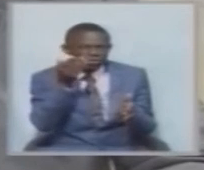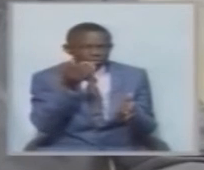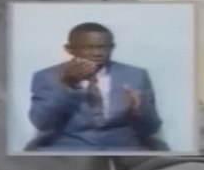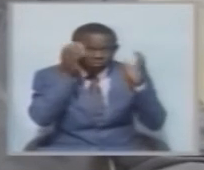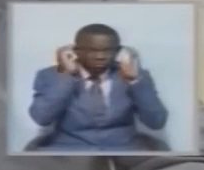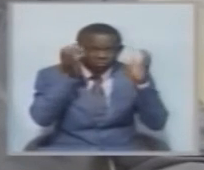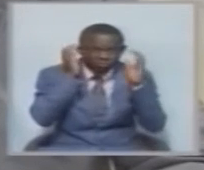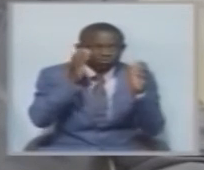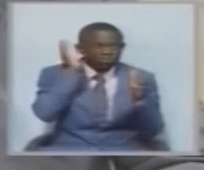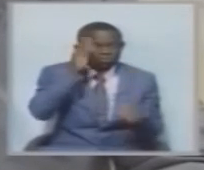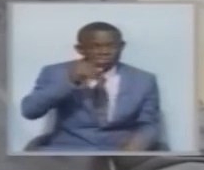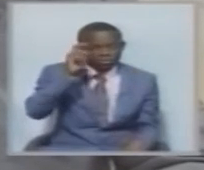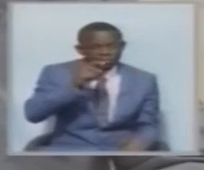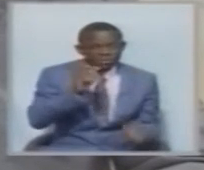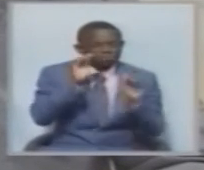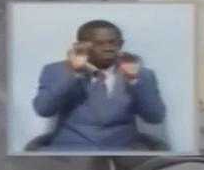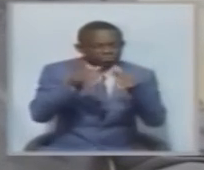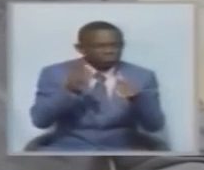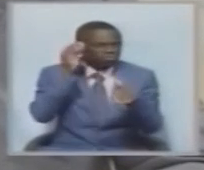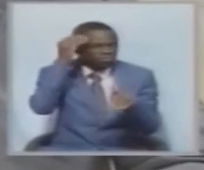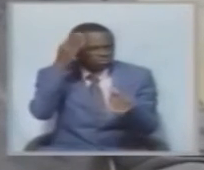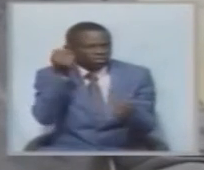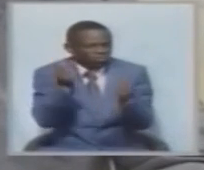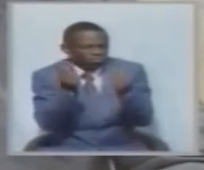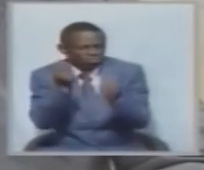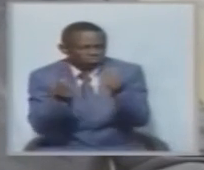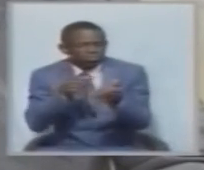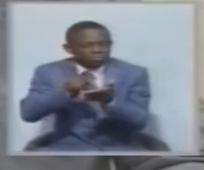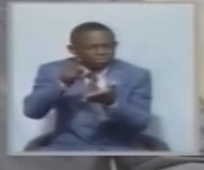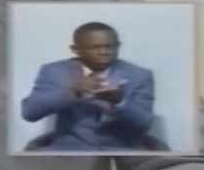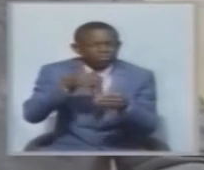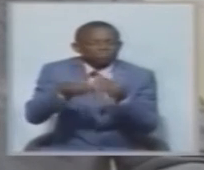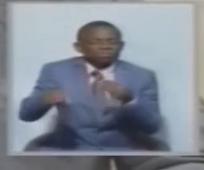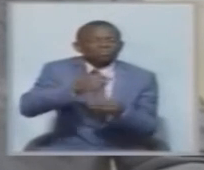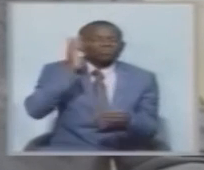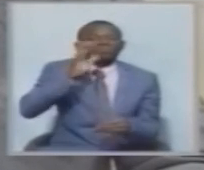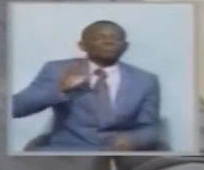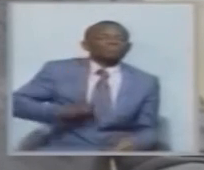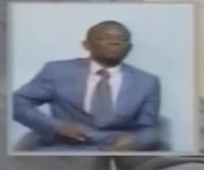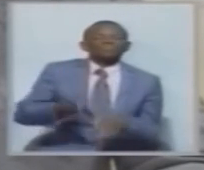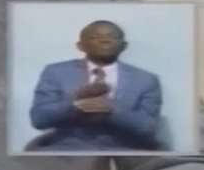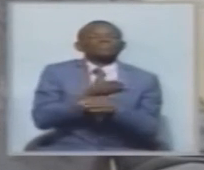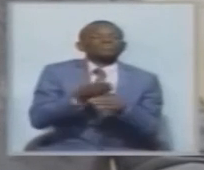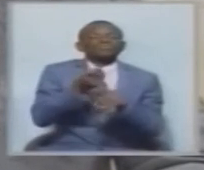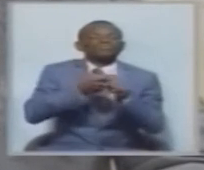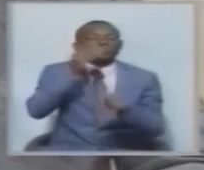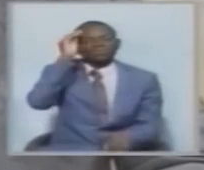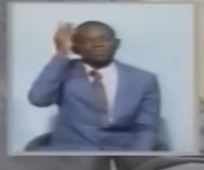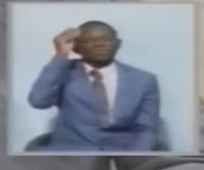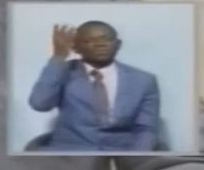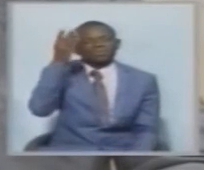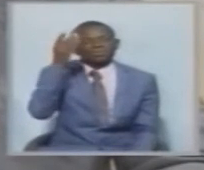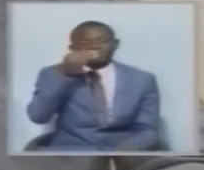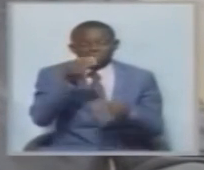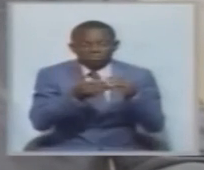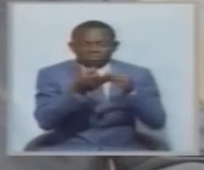these meetings? They'll pay for that. So we shall see a foreign exchange coming into the